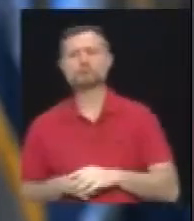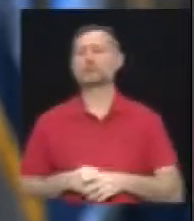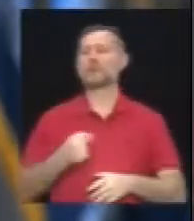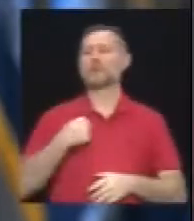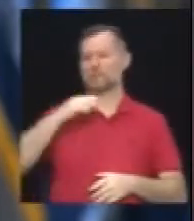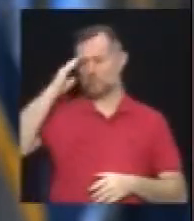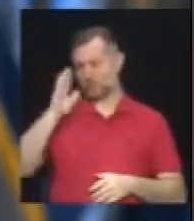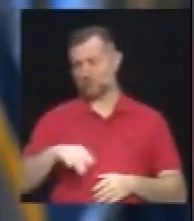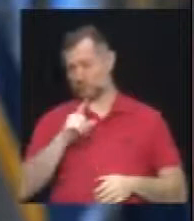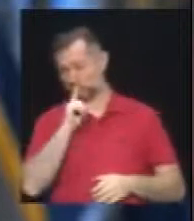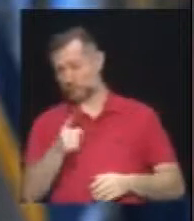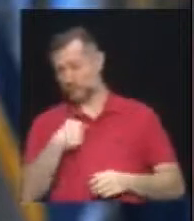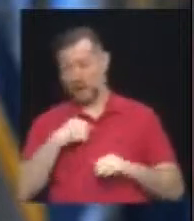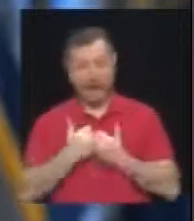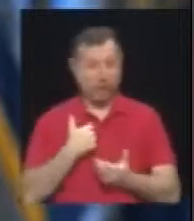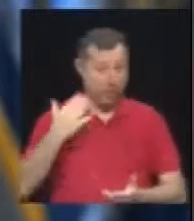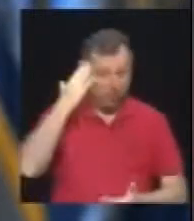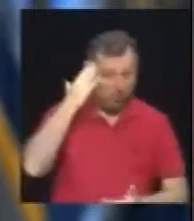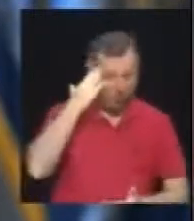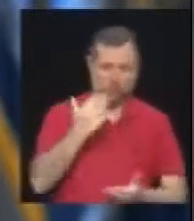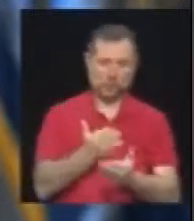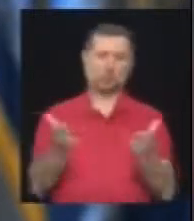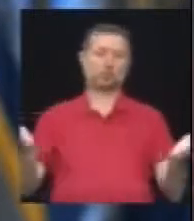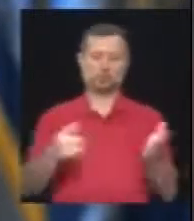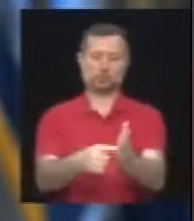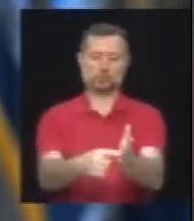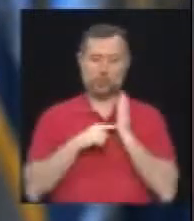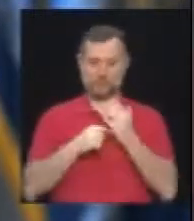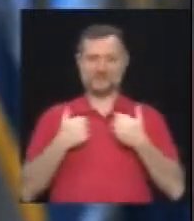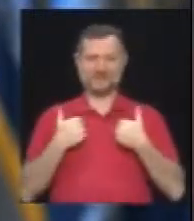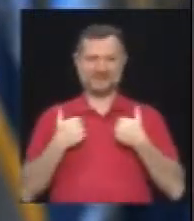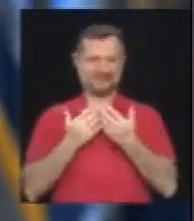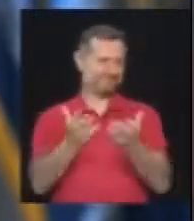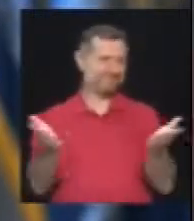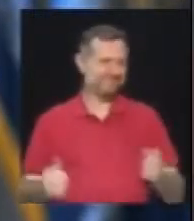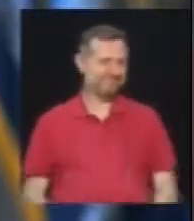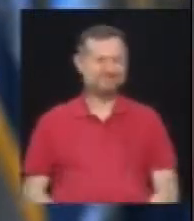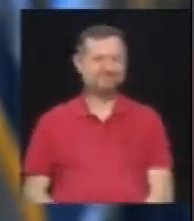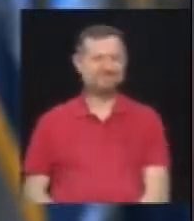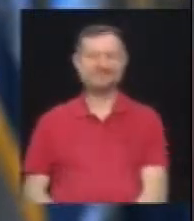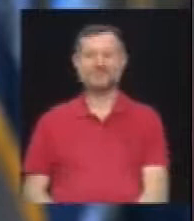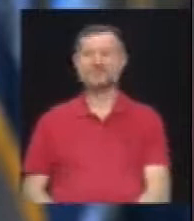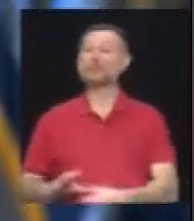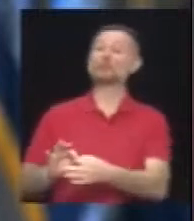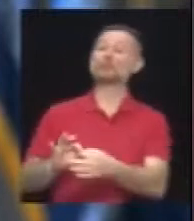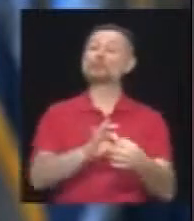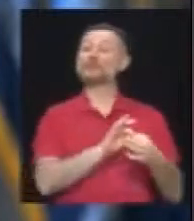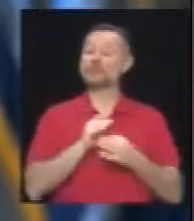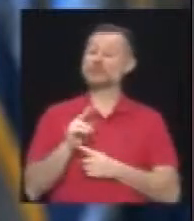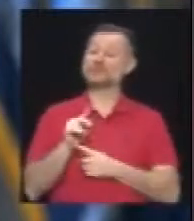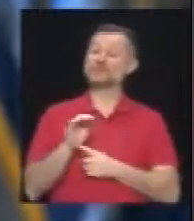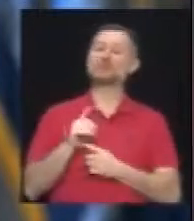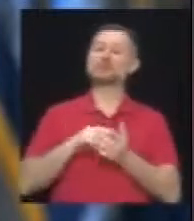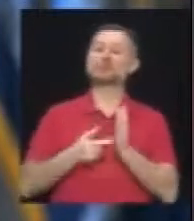you proved it. You are the you in unity, and New York chooses